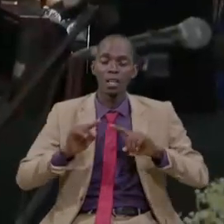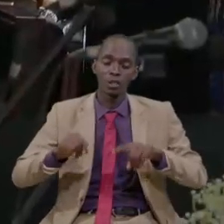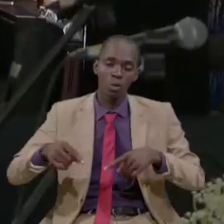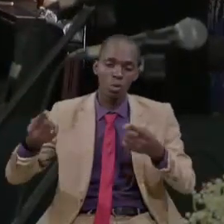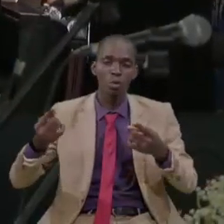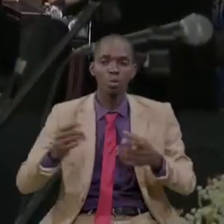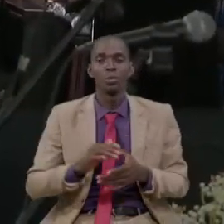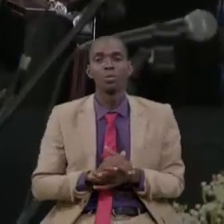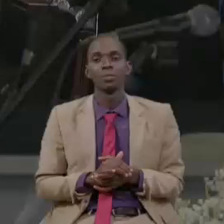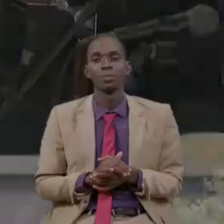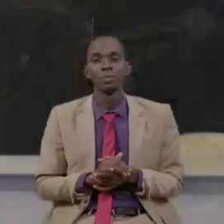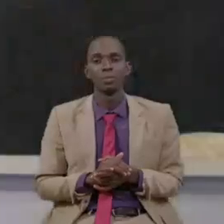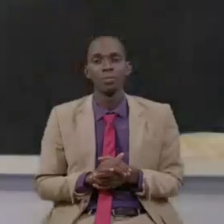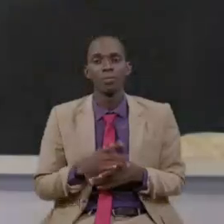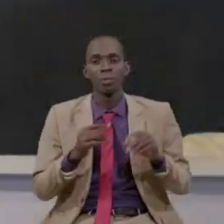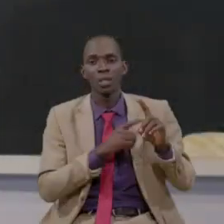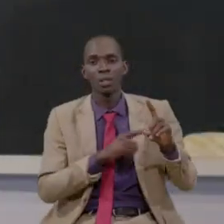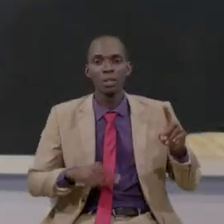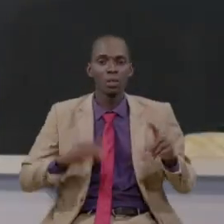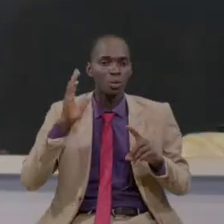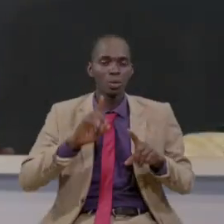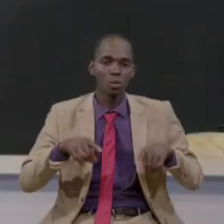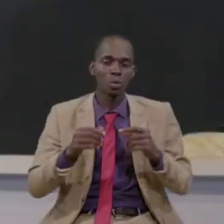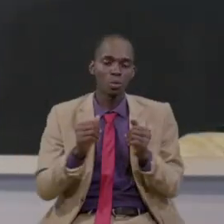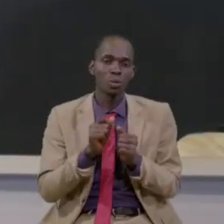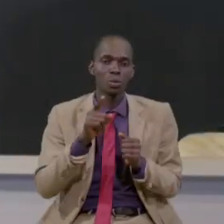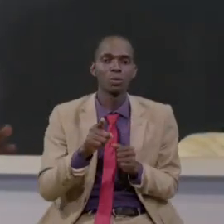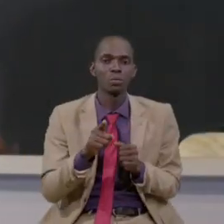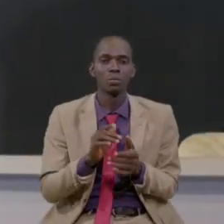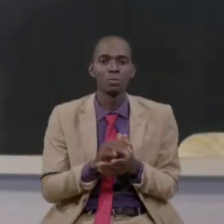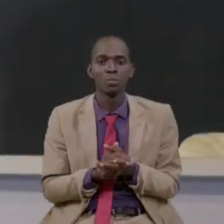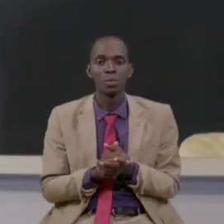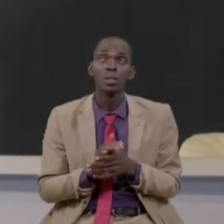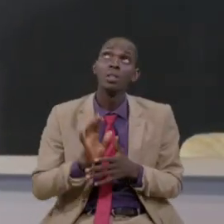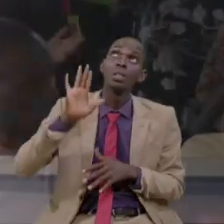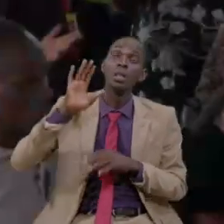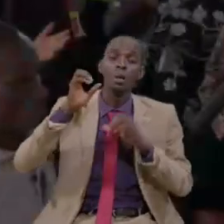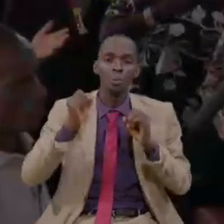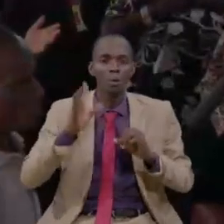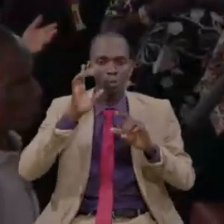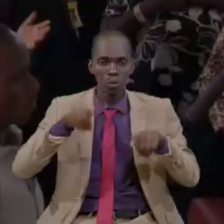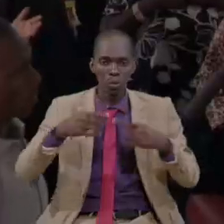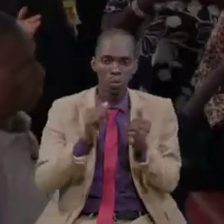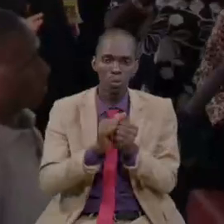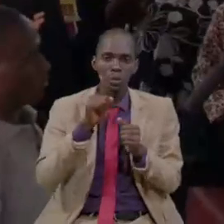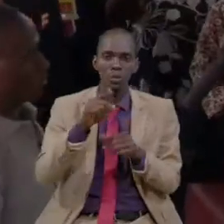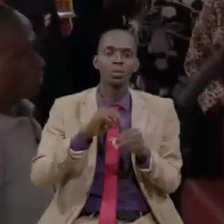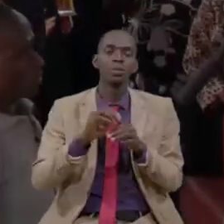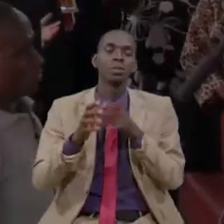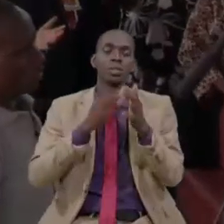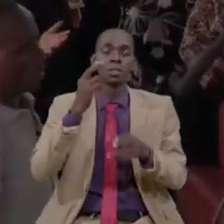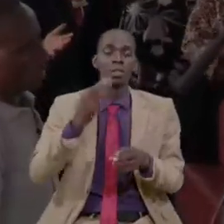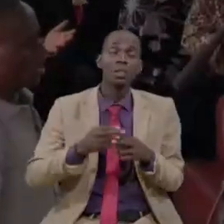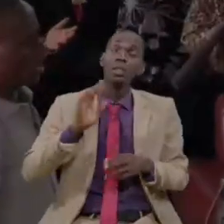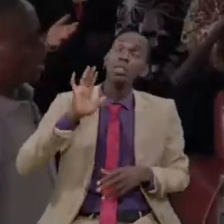The Lord will go with you. His power will go with you. His grace will go